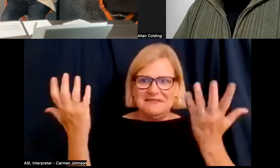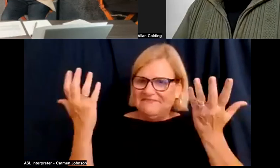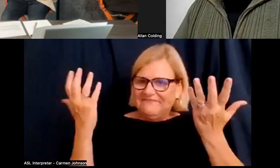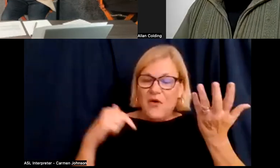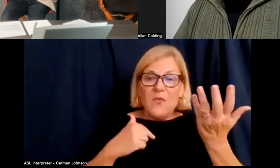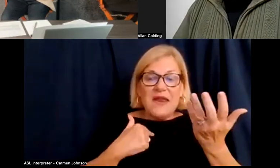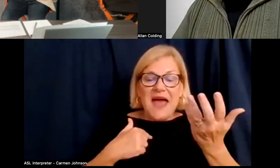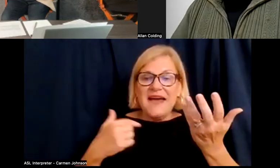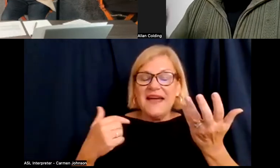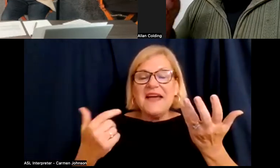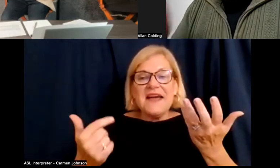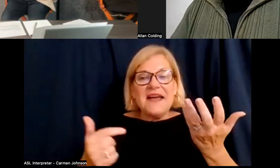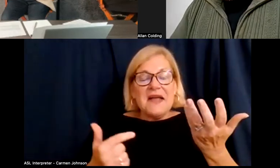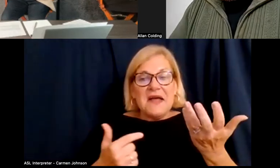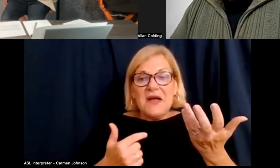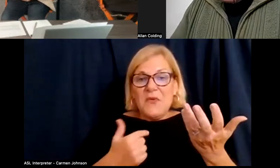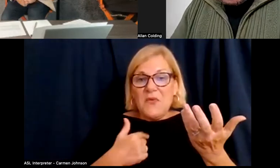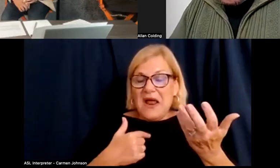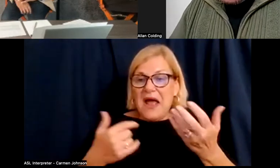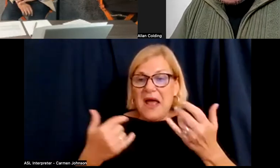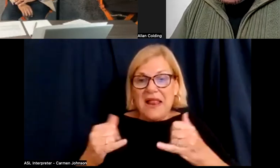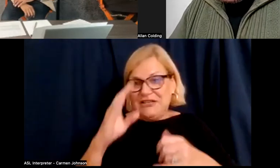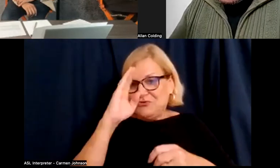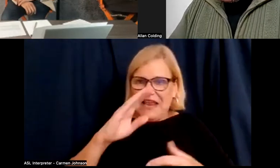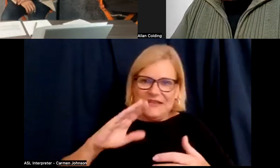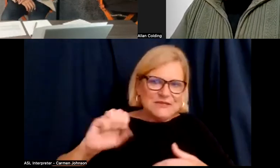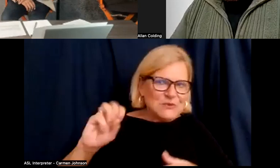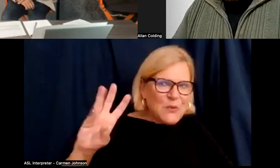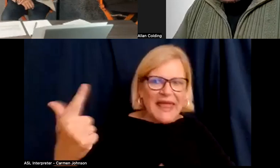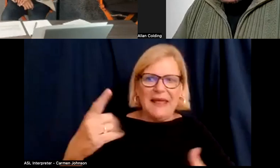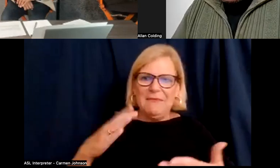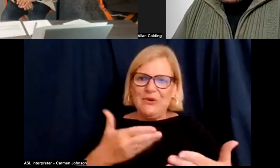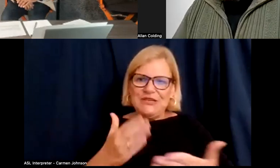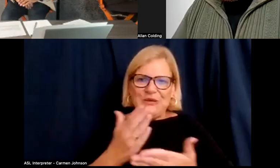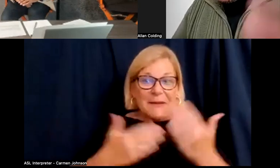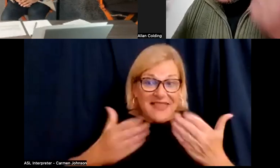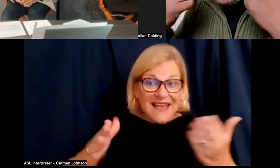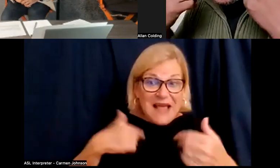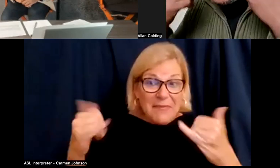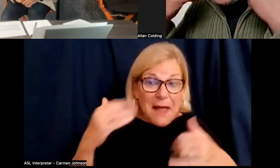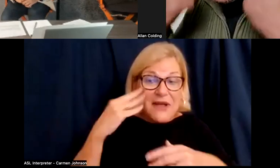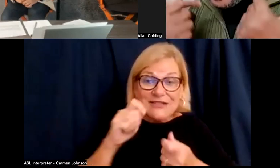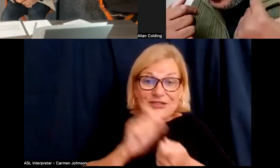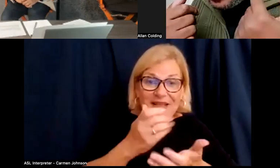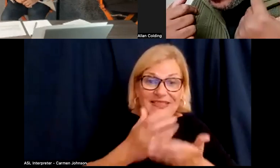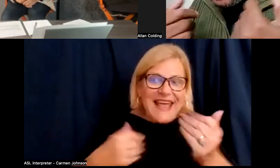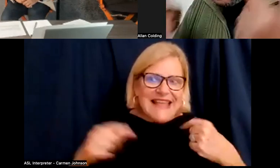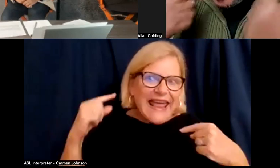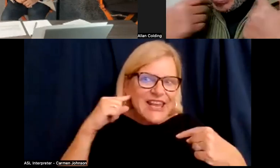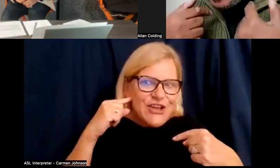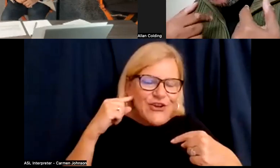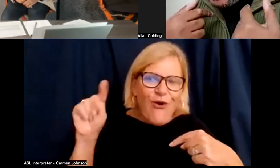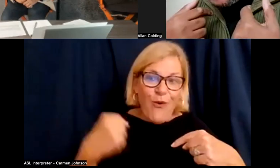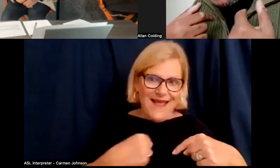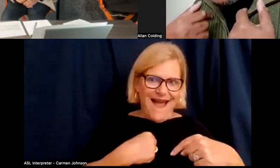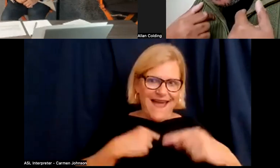When I play straight ahead swinging music, there's certain things that I play because there's certain things that I hear that only